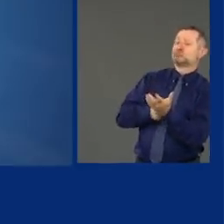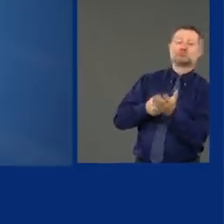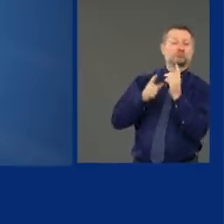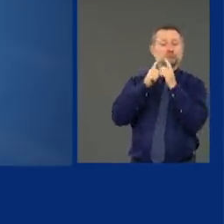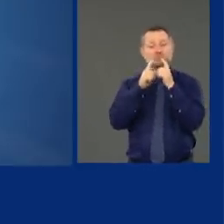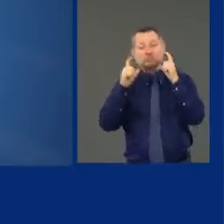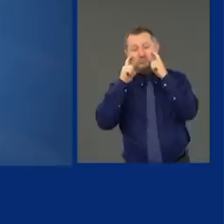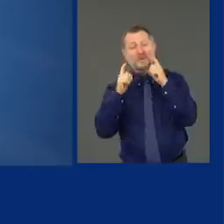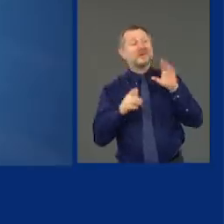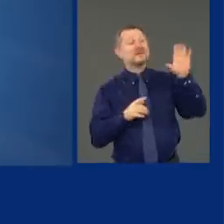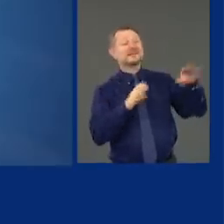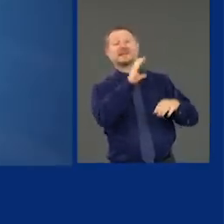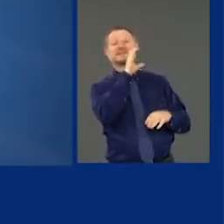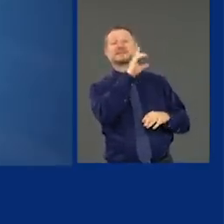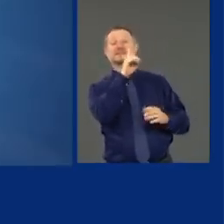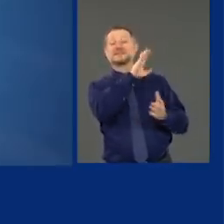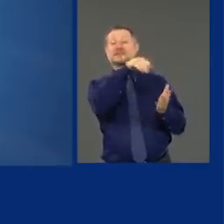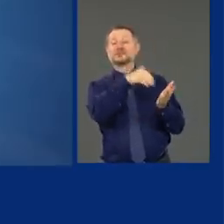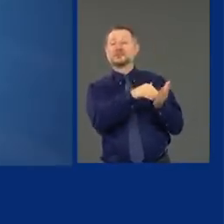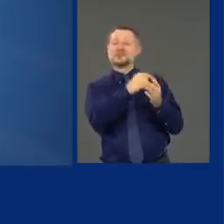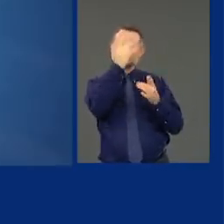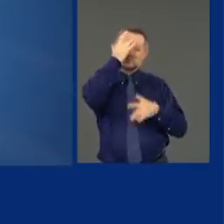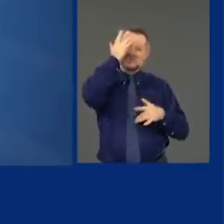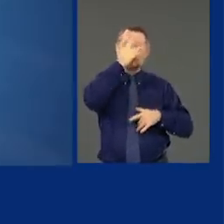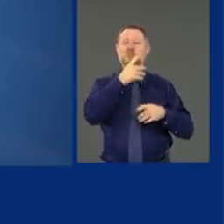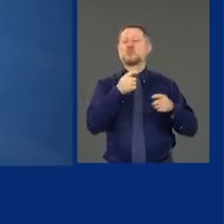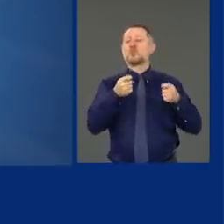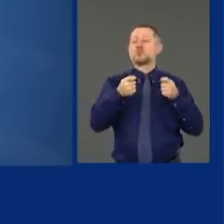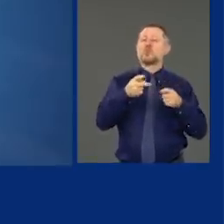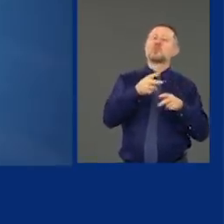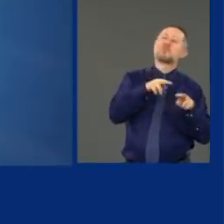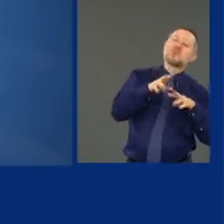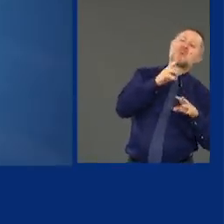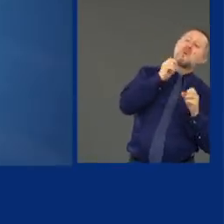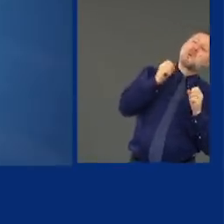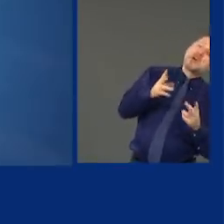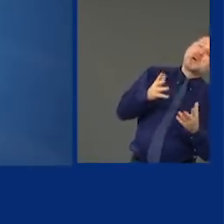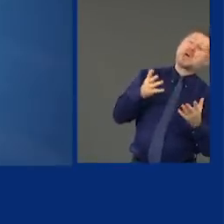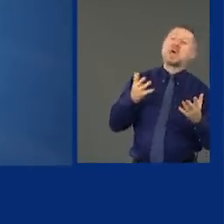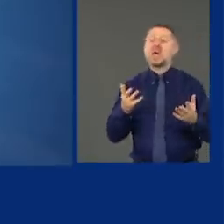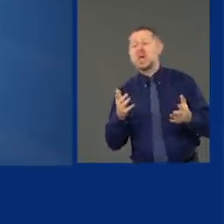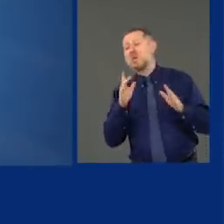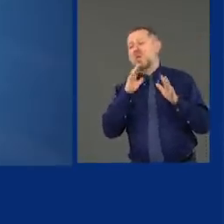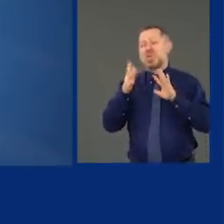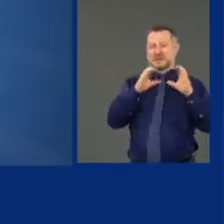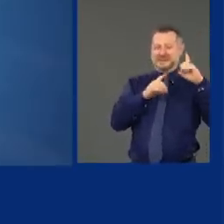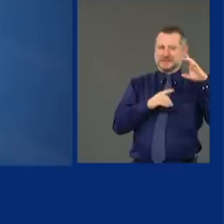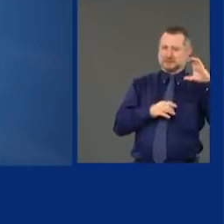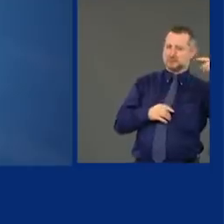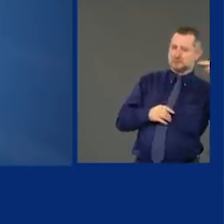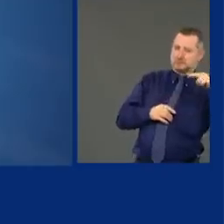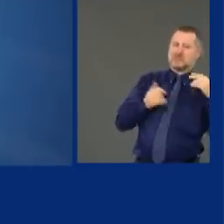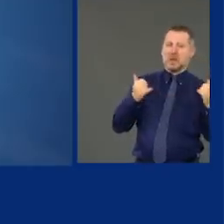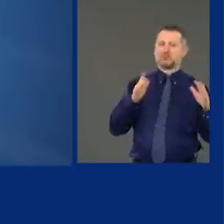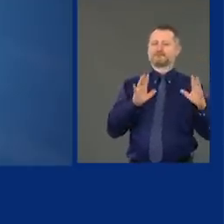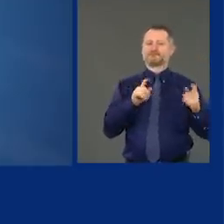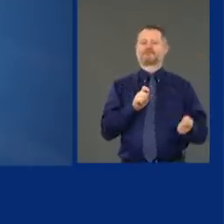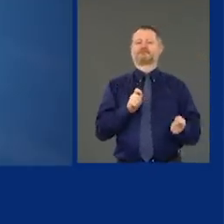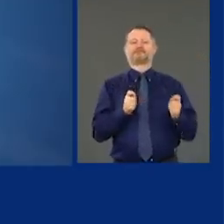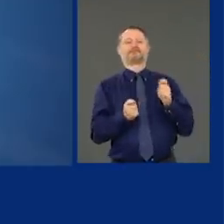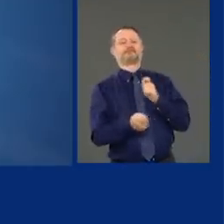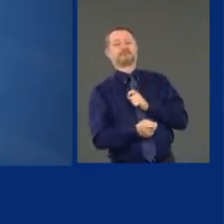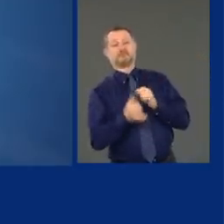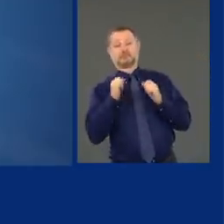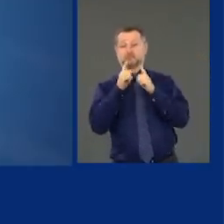were saying, yeah, they couldn't hurt, but maybe they weren't great. That's come a long way. The masks